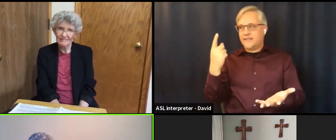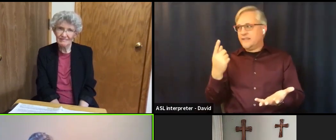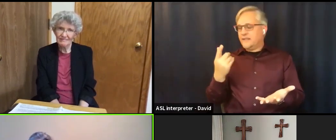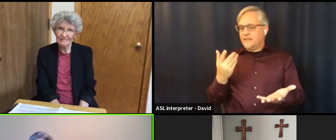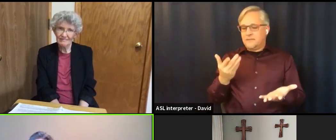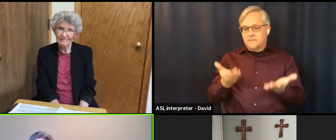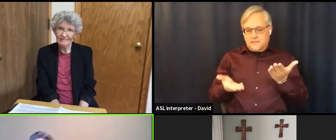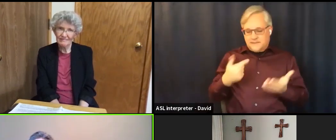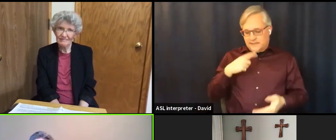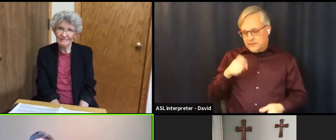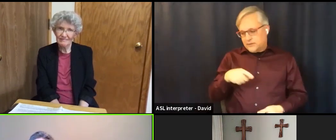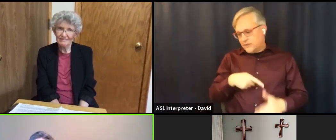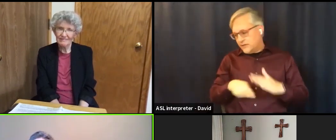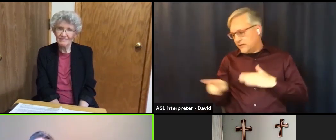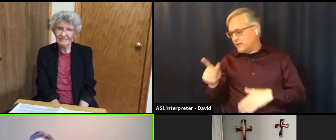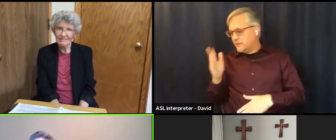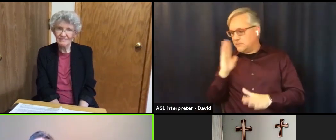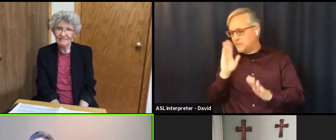hide,